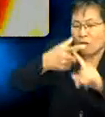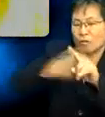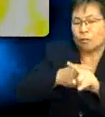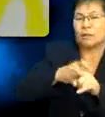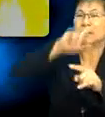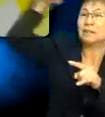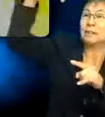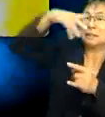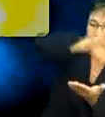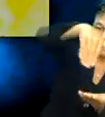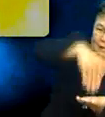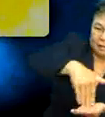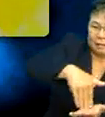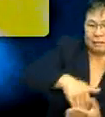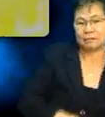center.